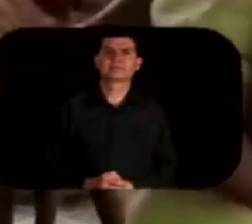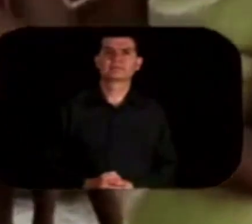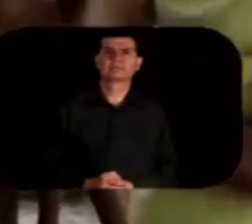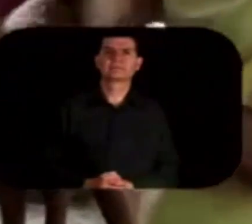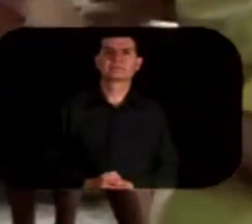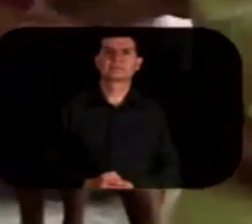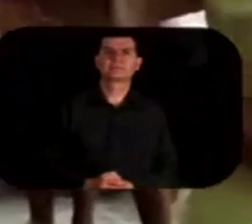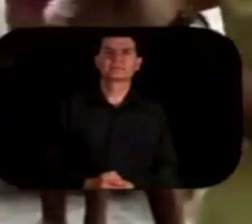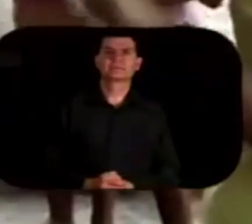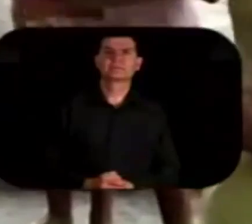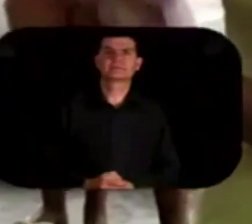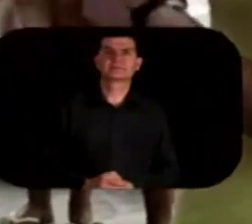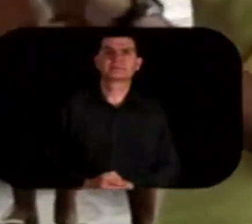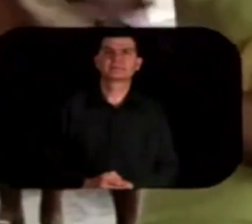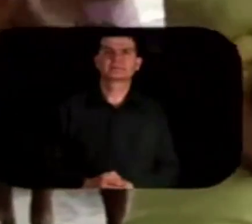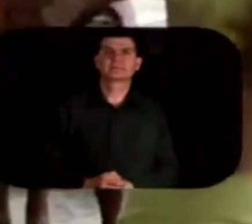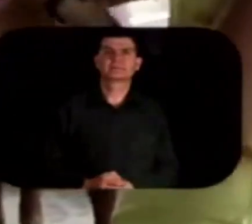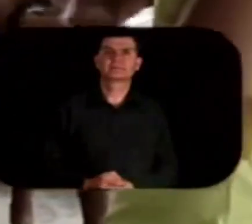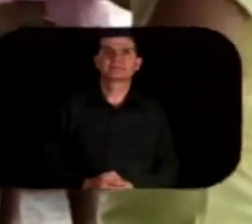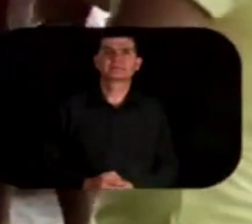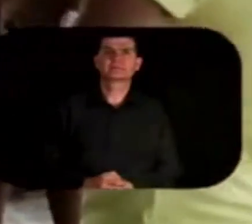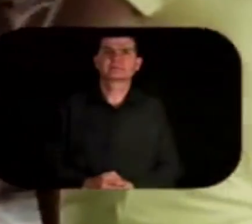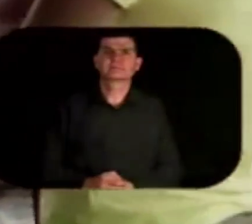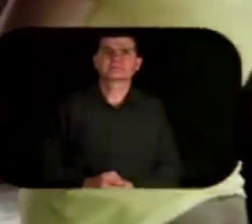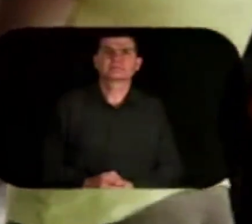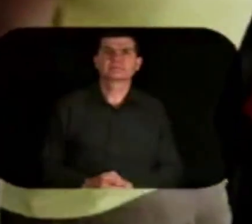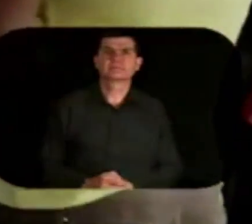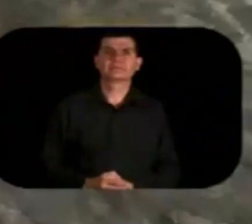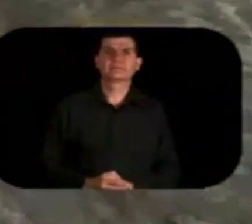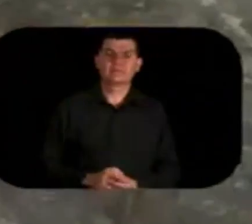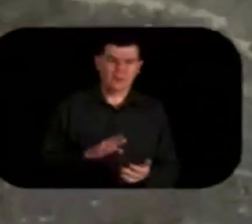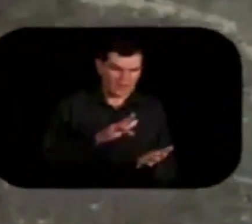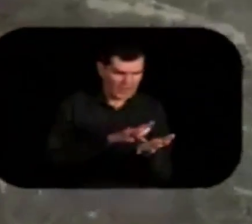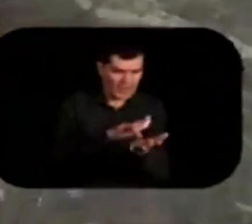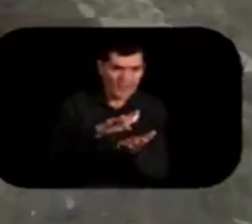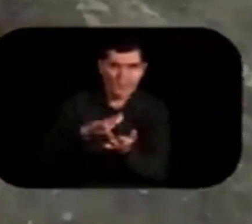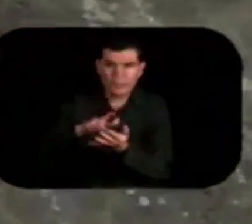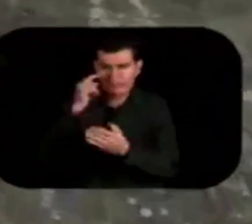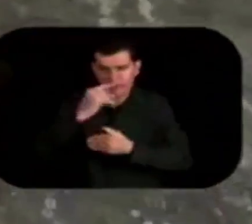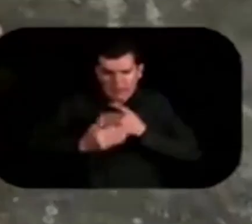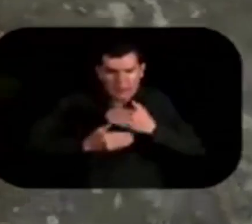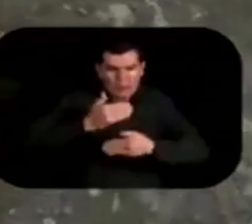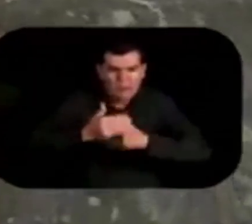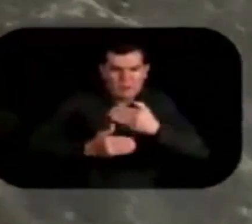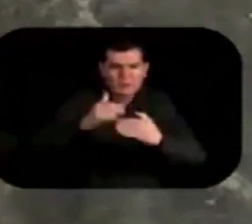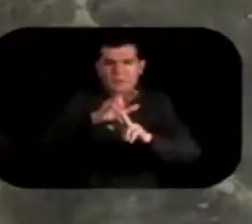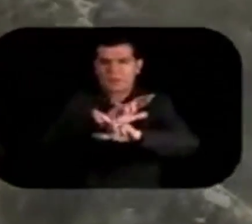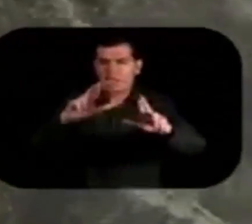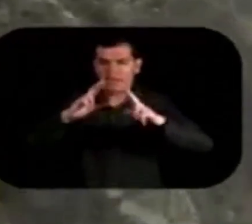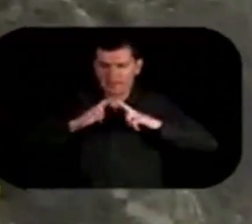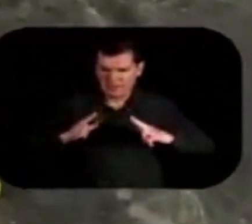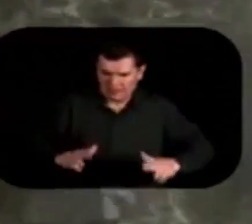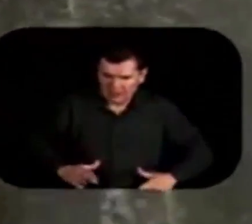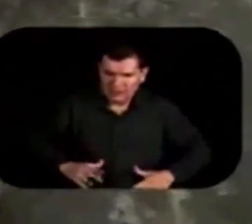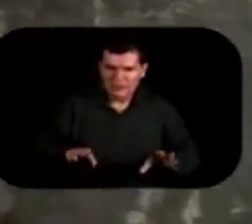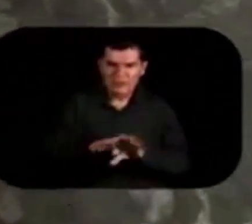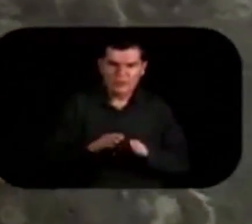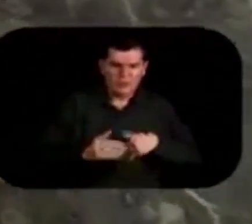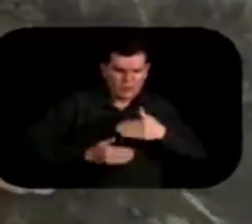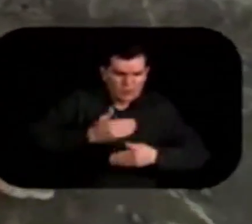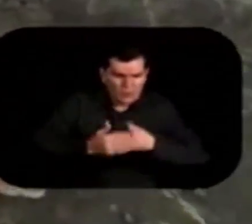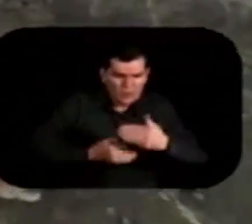So you make this thing if you want to say the word basket. We support the